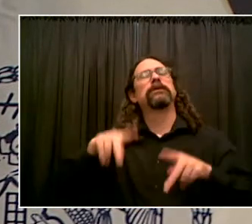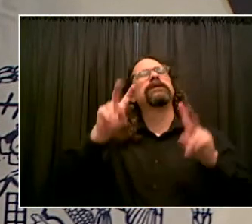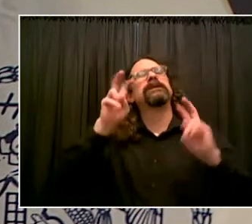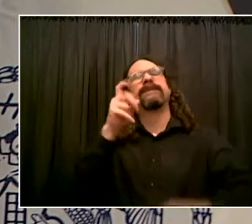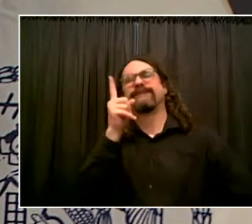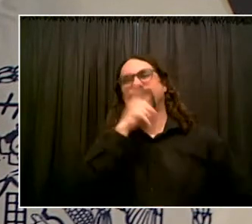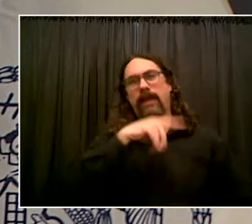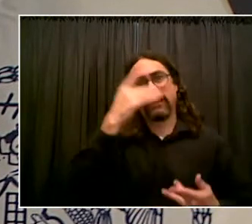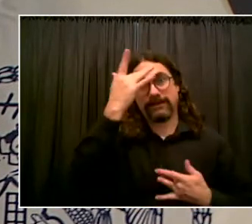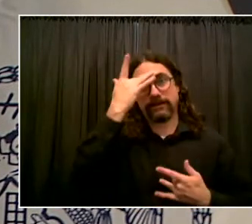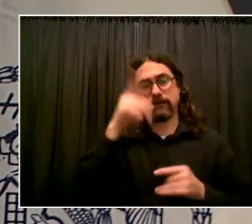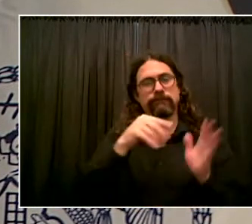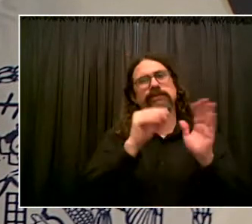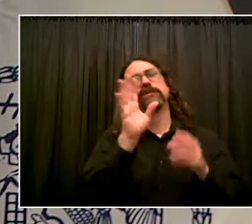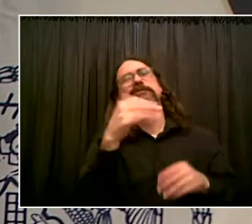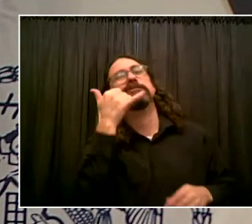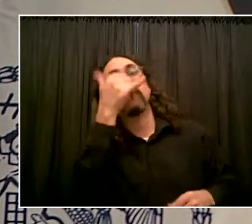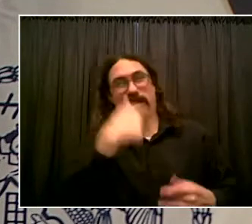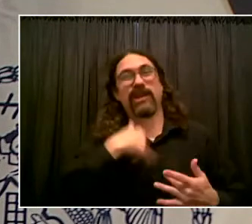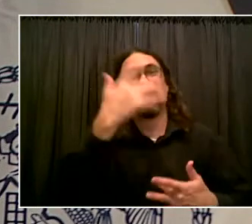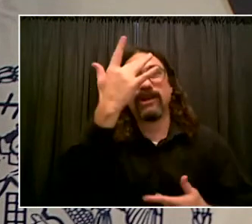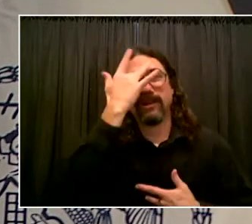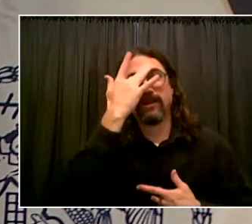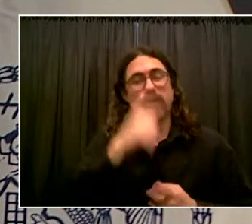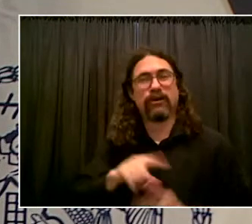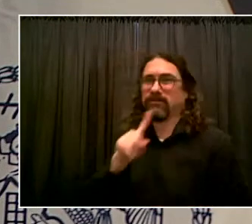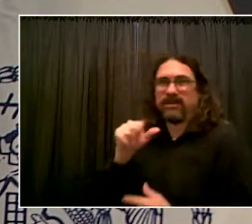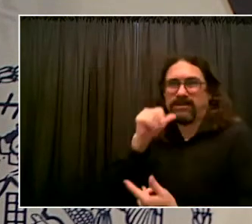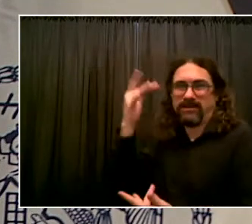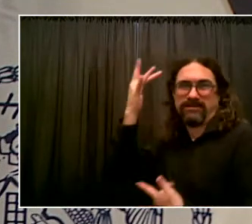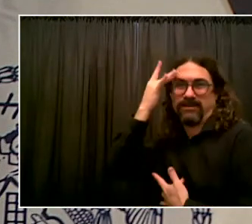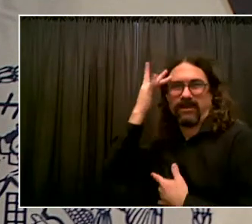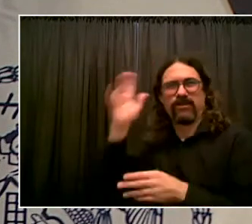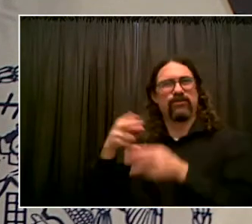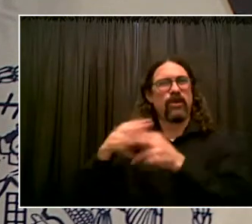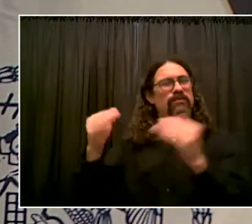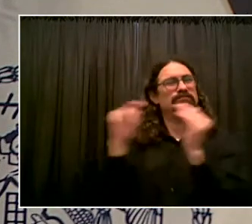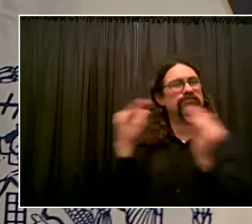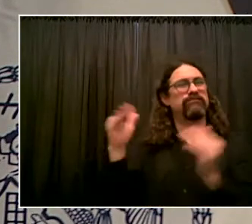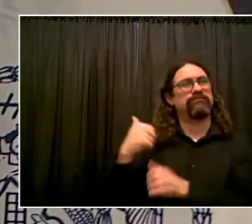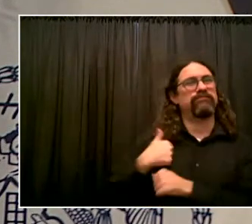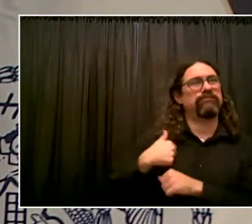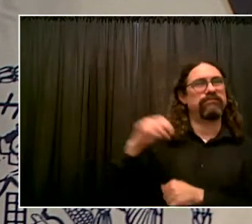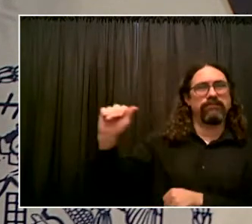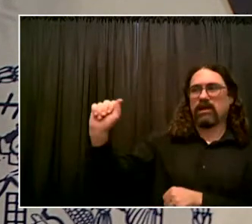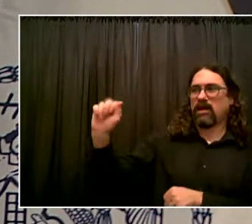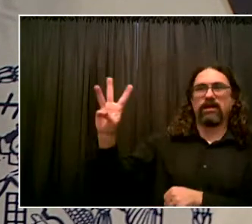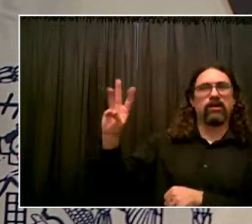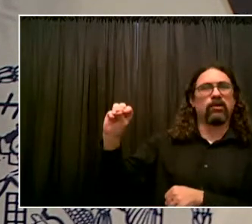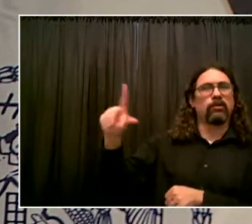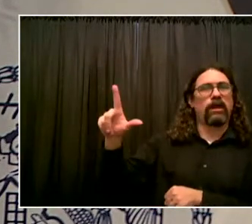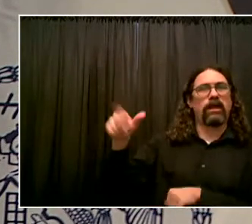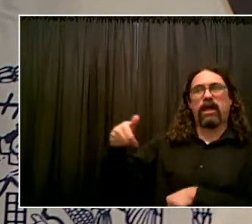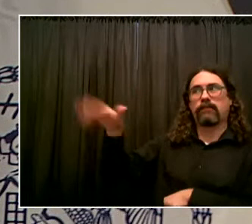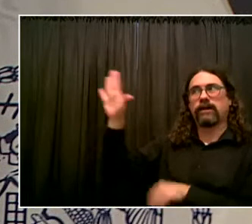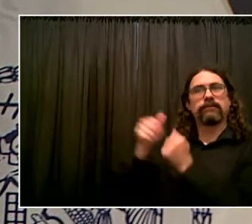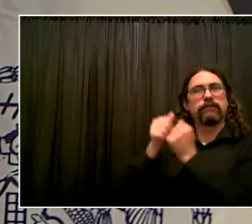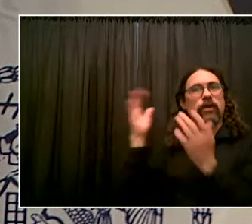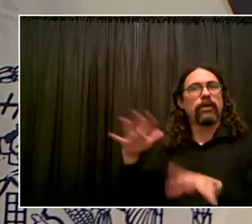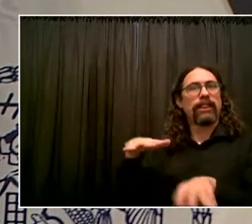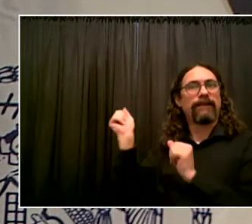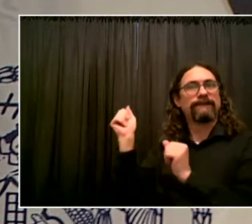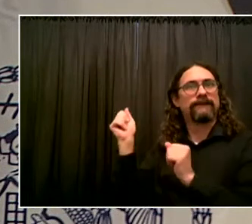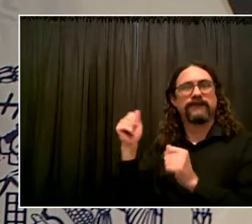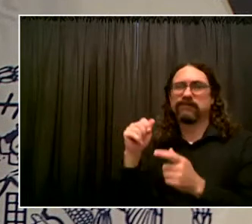that's something every agency has their own approach to. But I want to be clear, this is serious stuff. First of